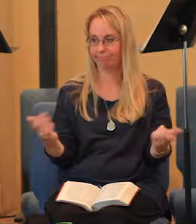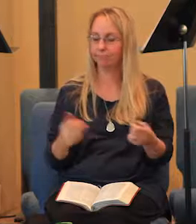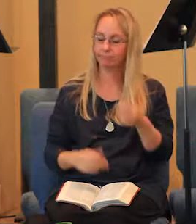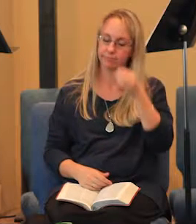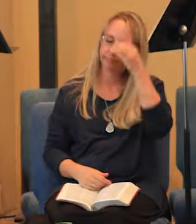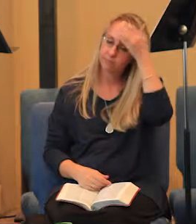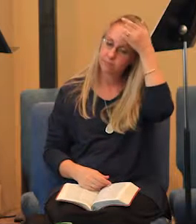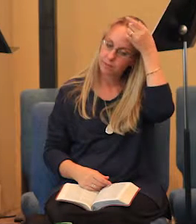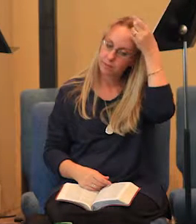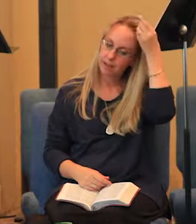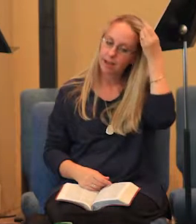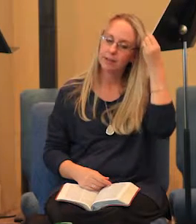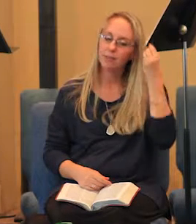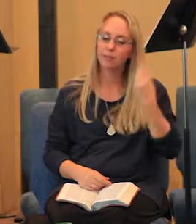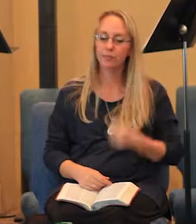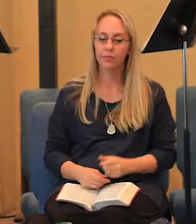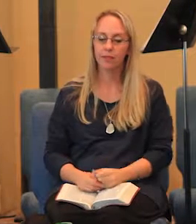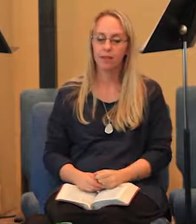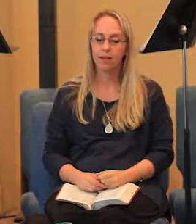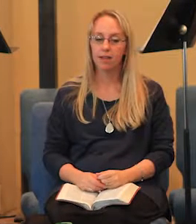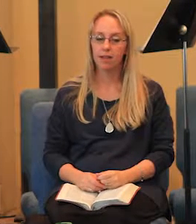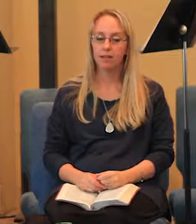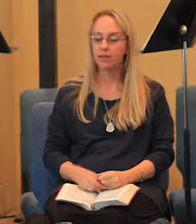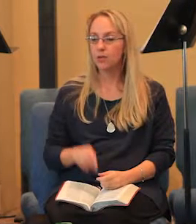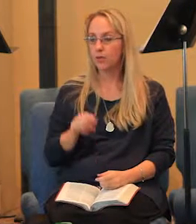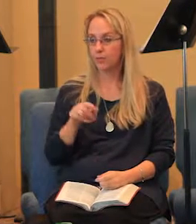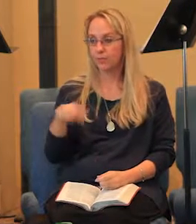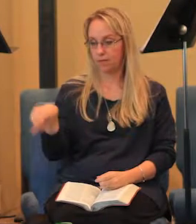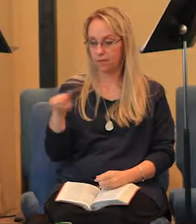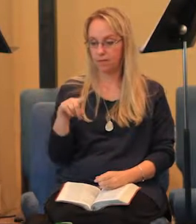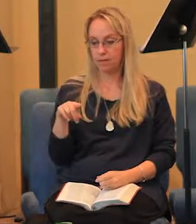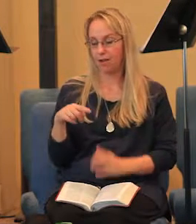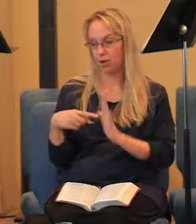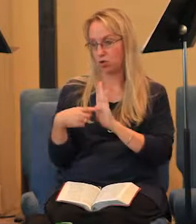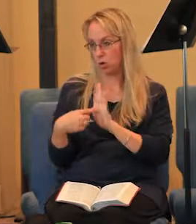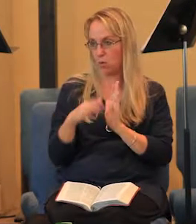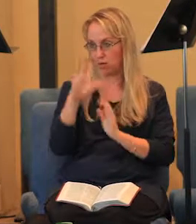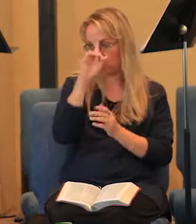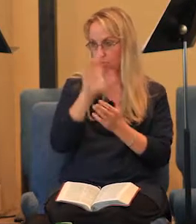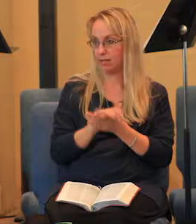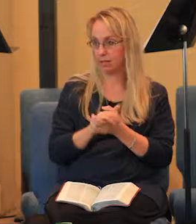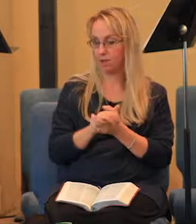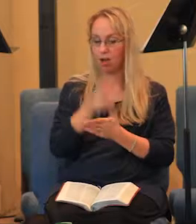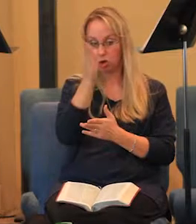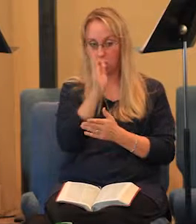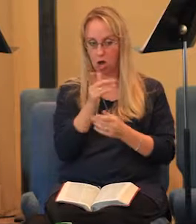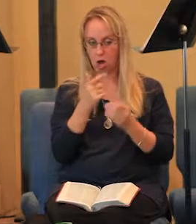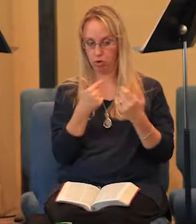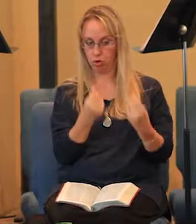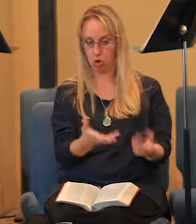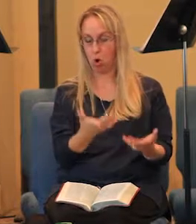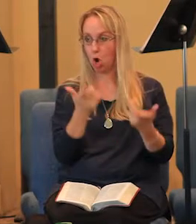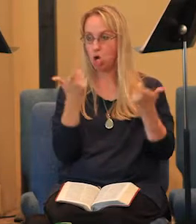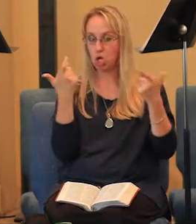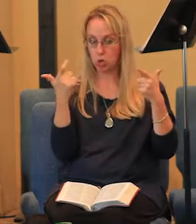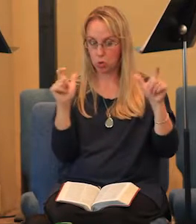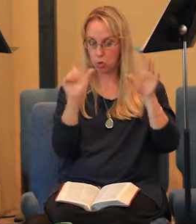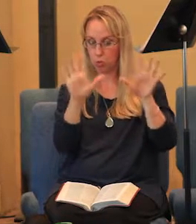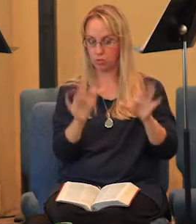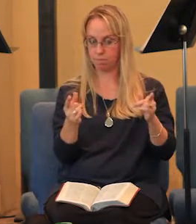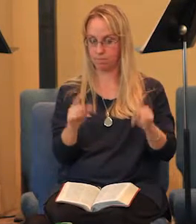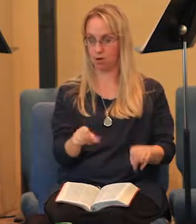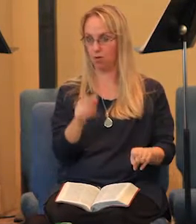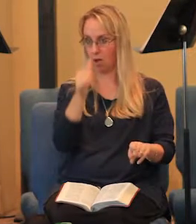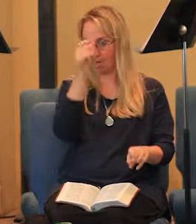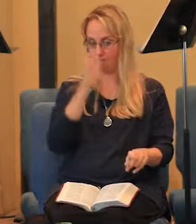So they're exercising their belief. God had just provided a huge miracle. A man's